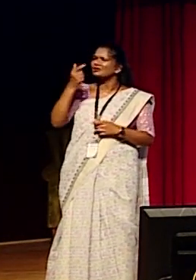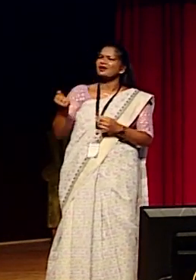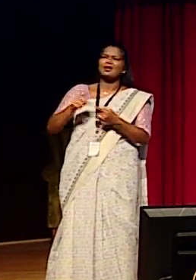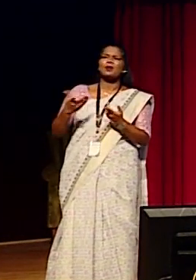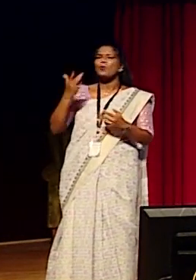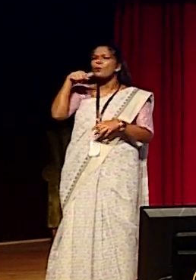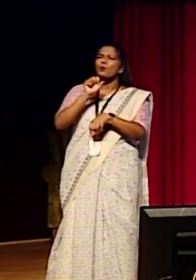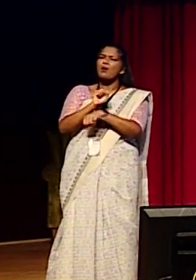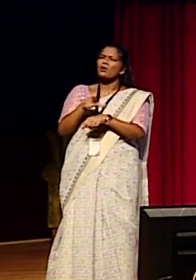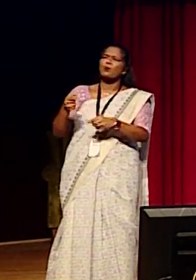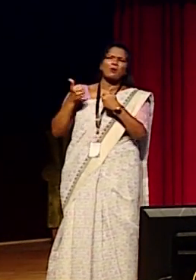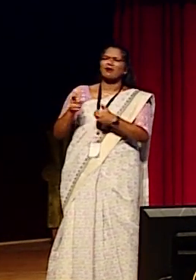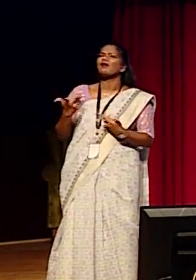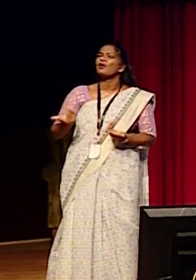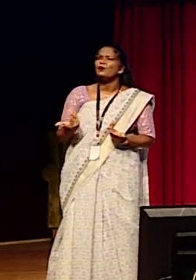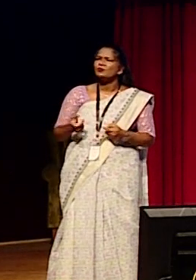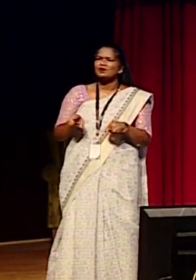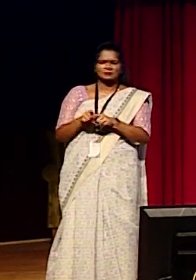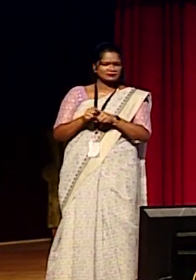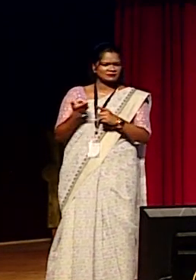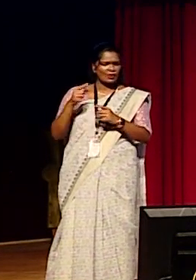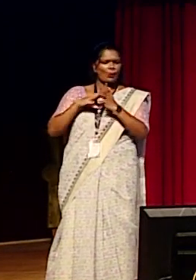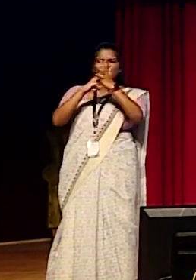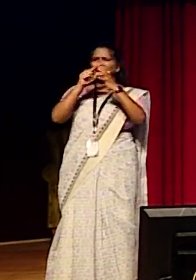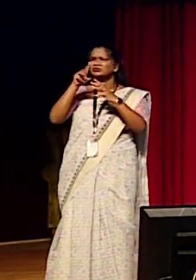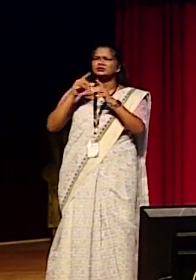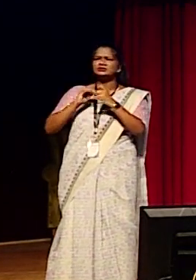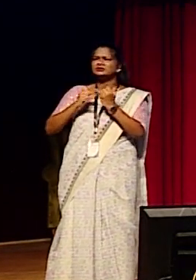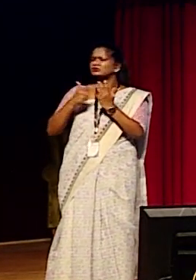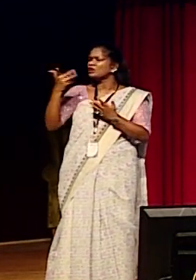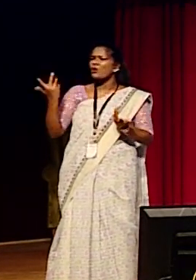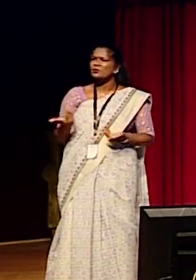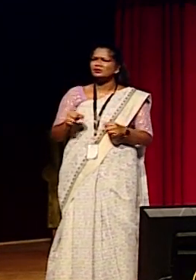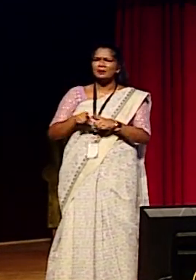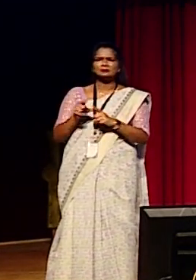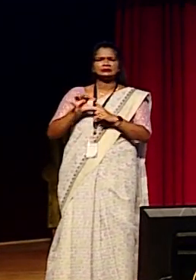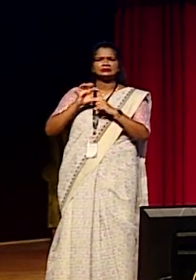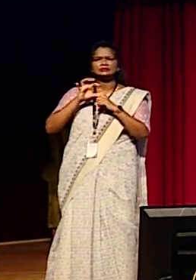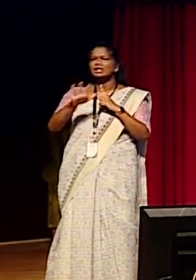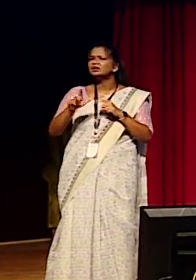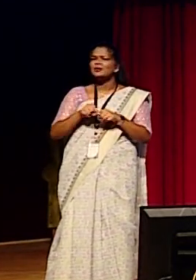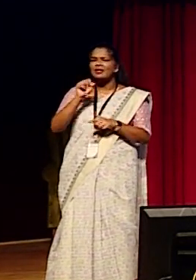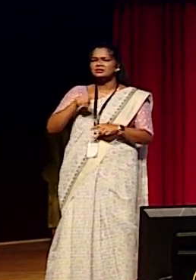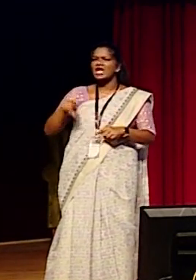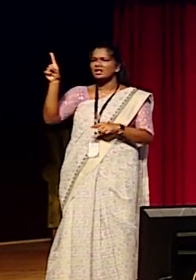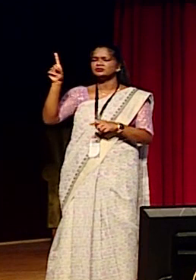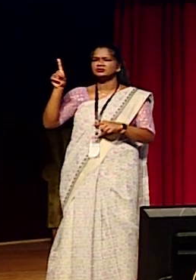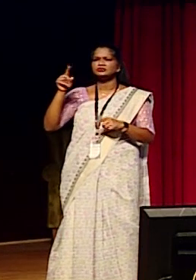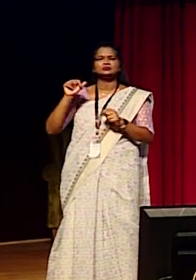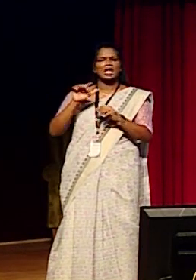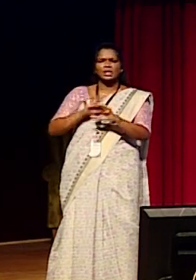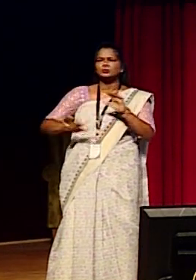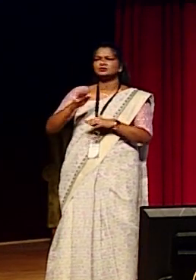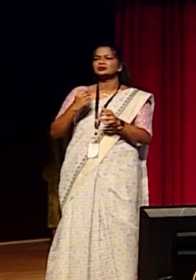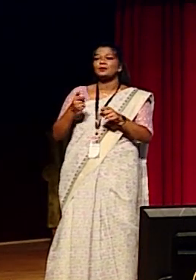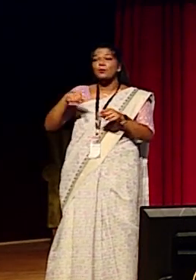what worked so well for amputees in the West was a disaster for Indian amputees? So let's see what